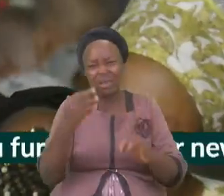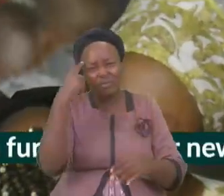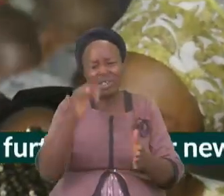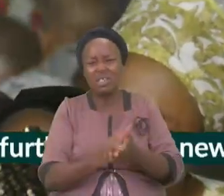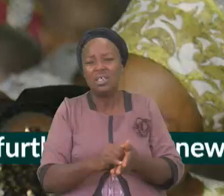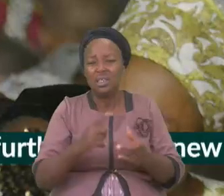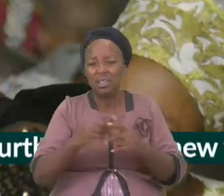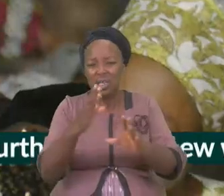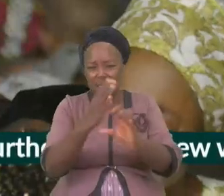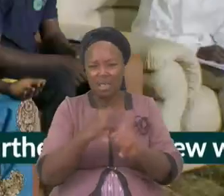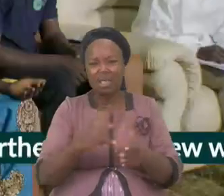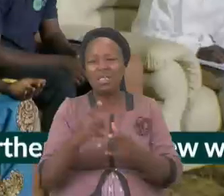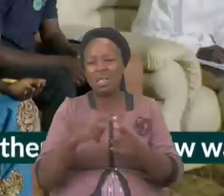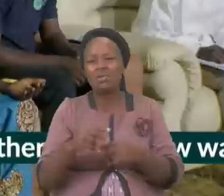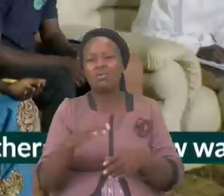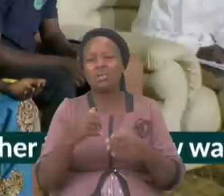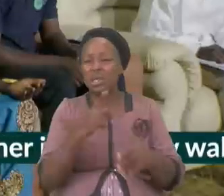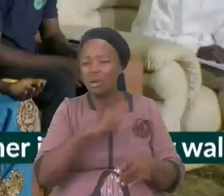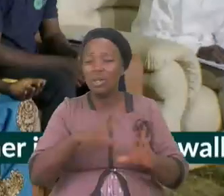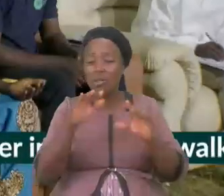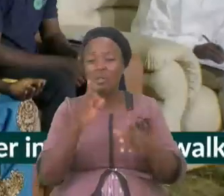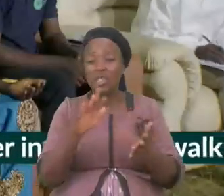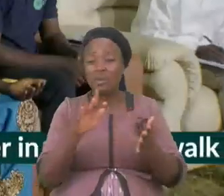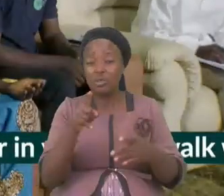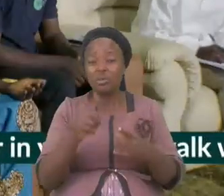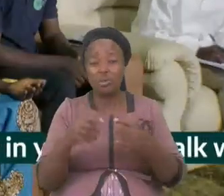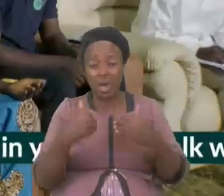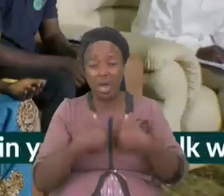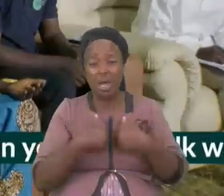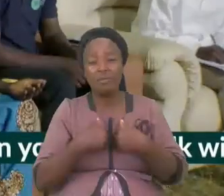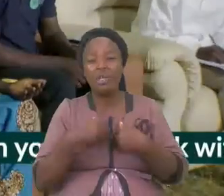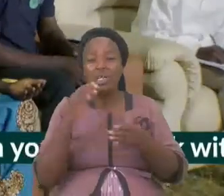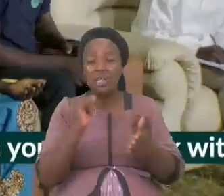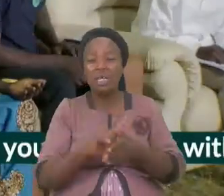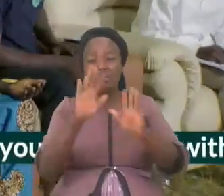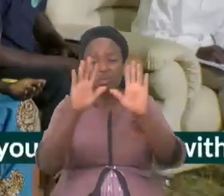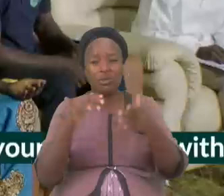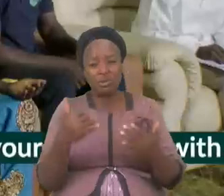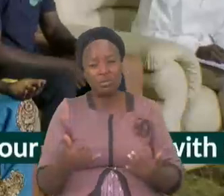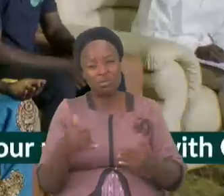in a transformational dimension for complete, total triumph.